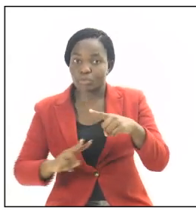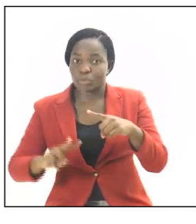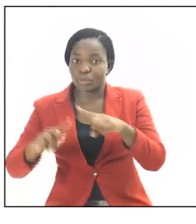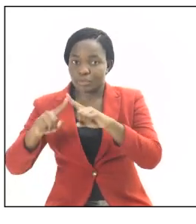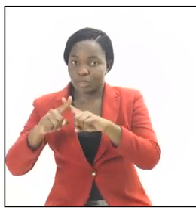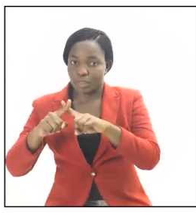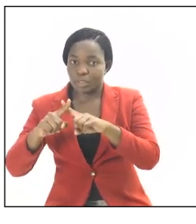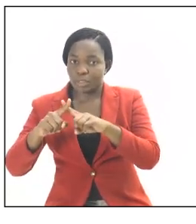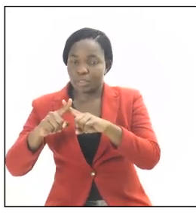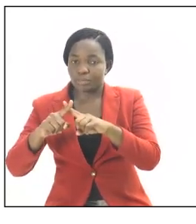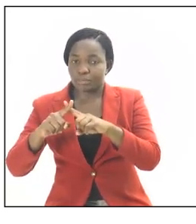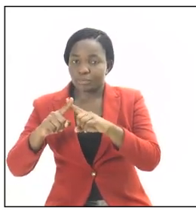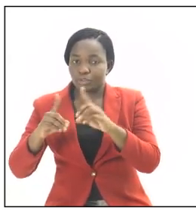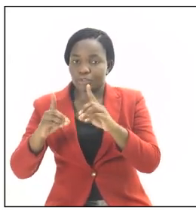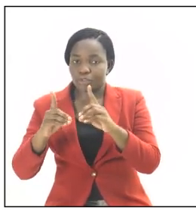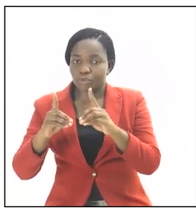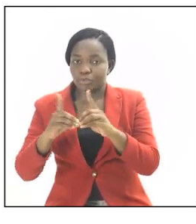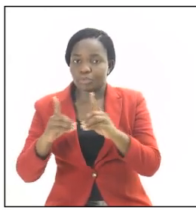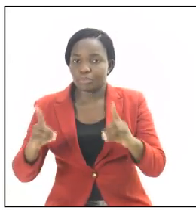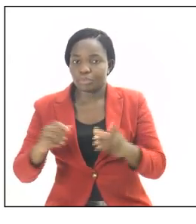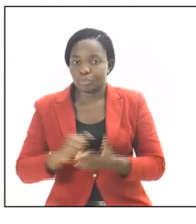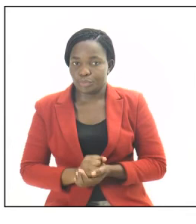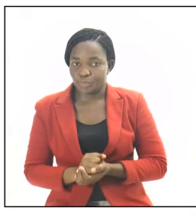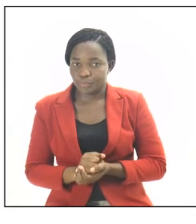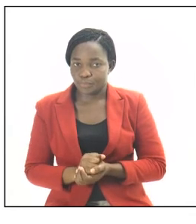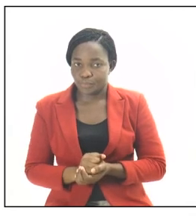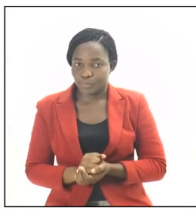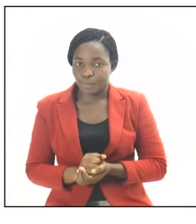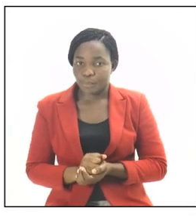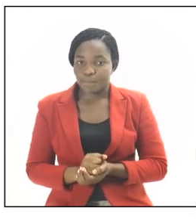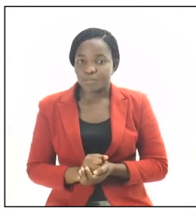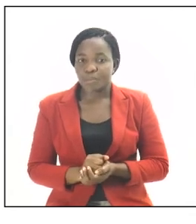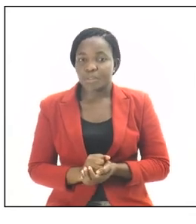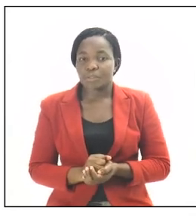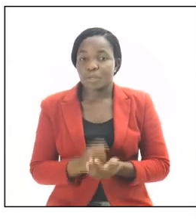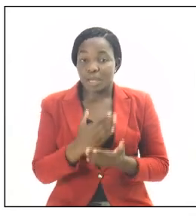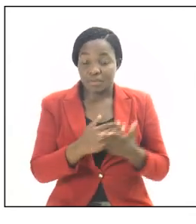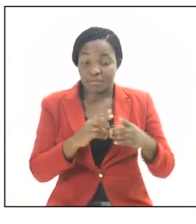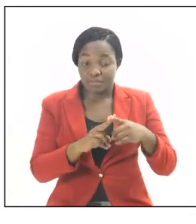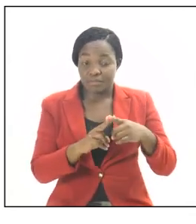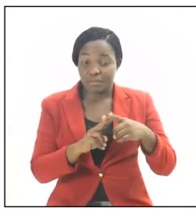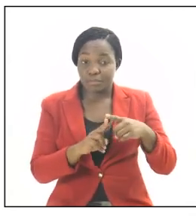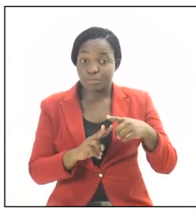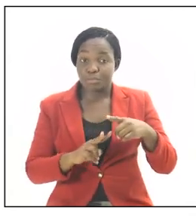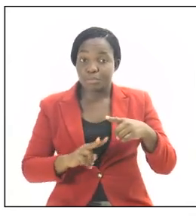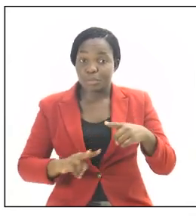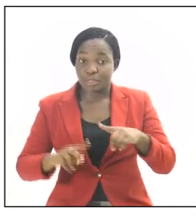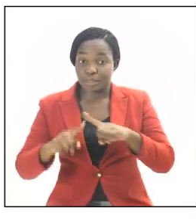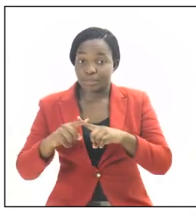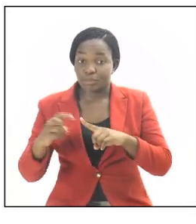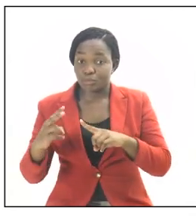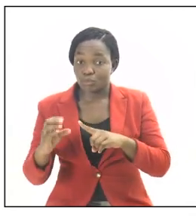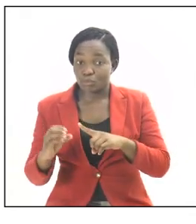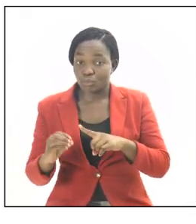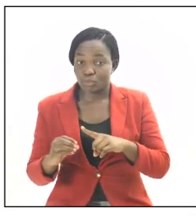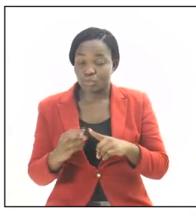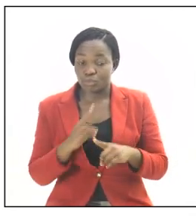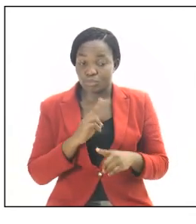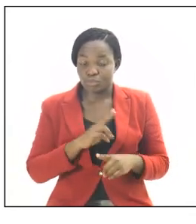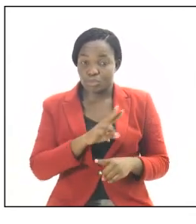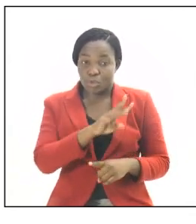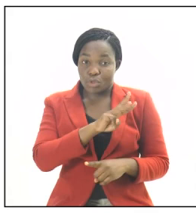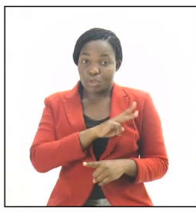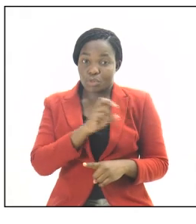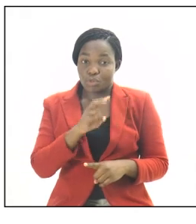diameter. That's half of pi times 20, and it comes to